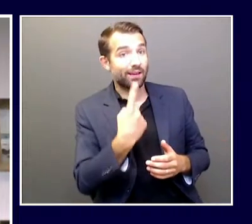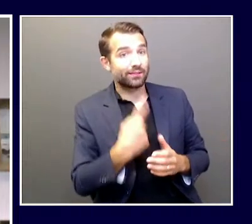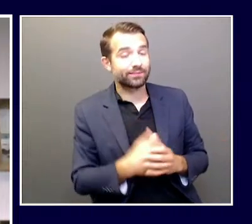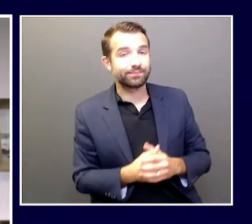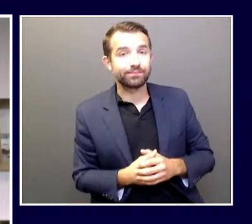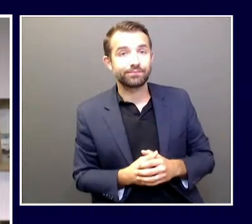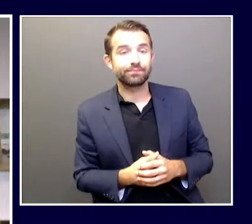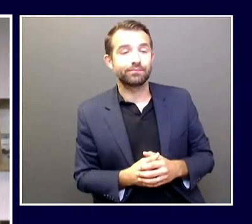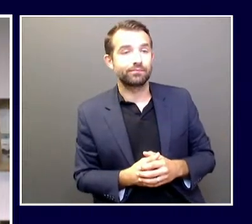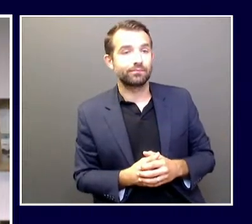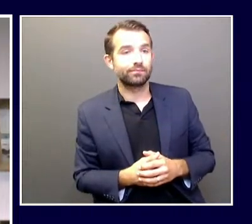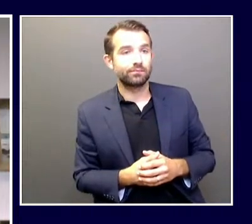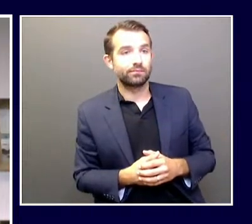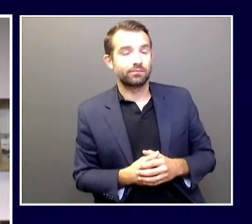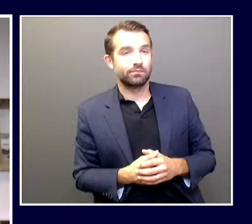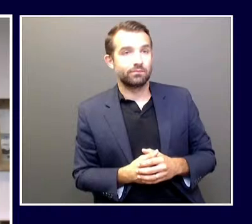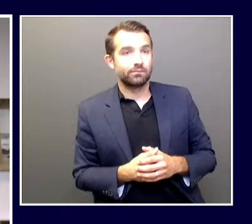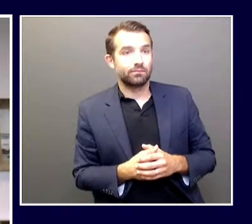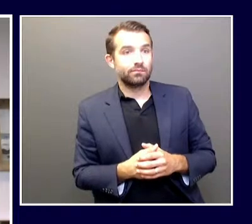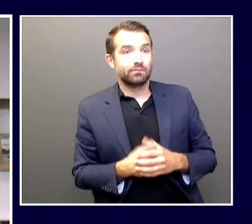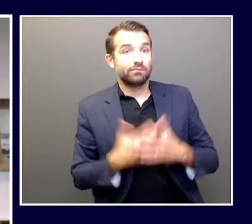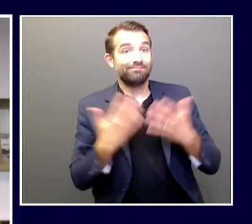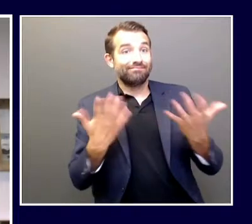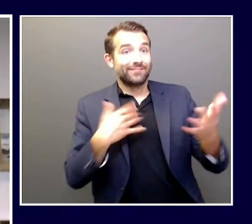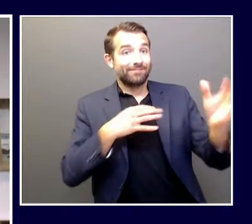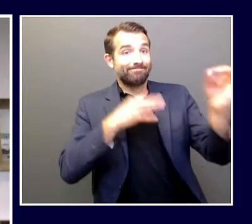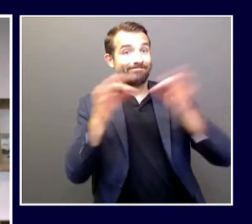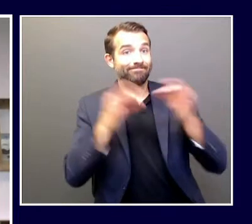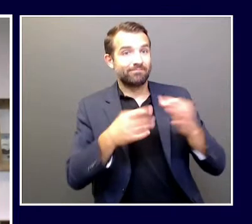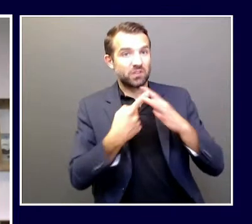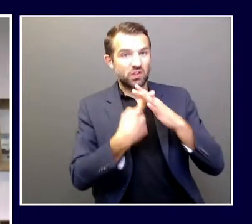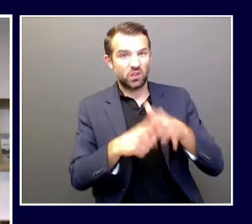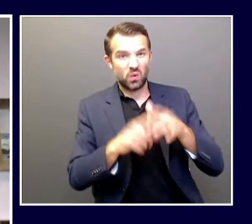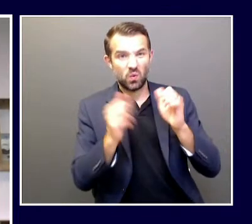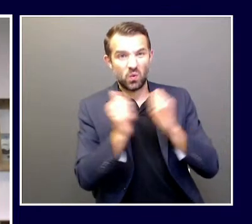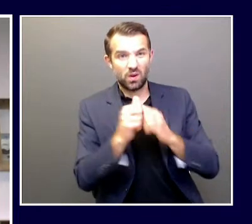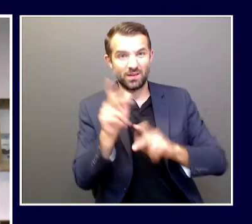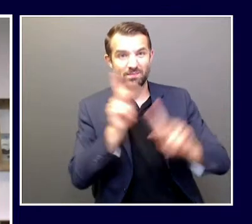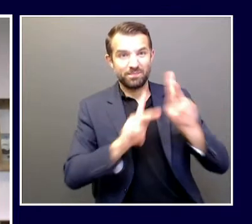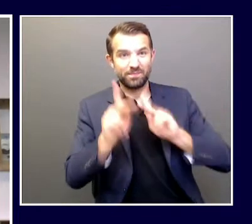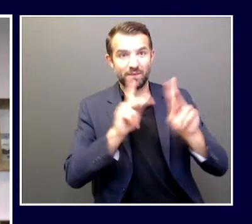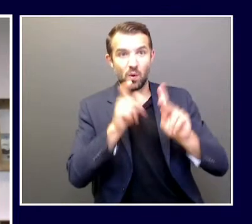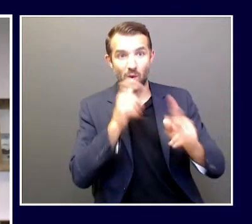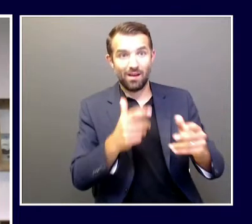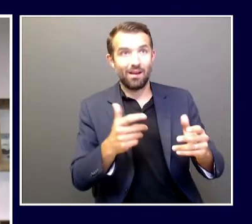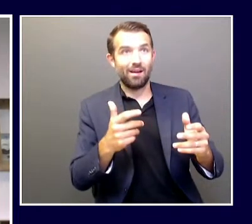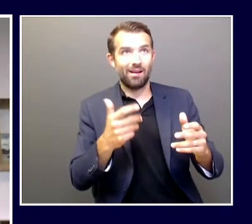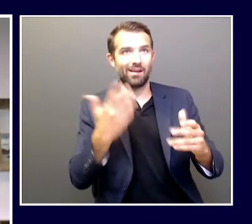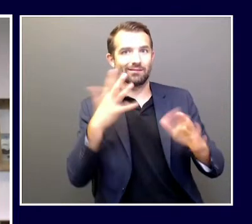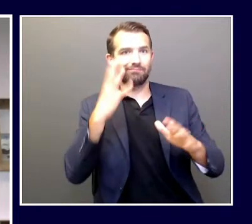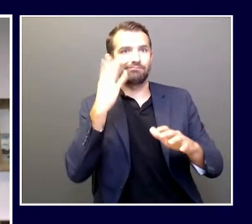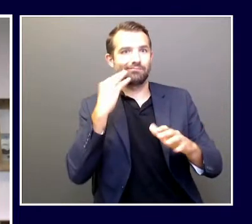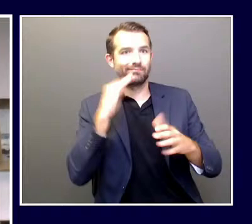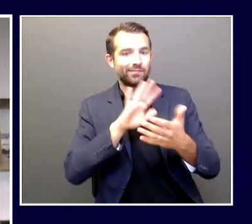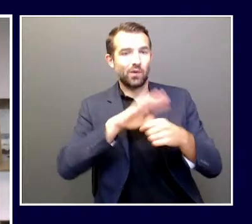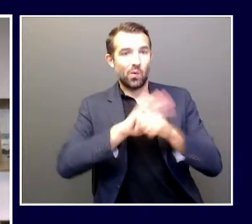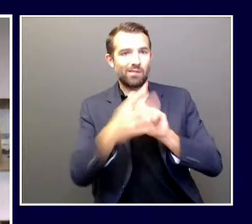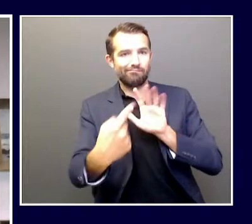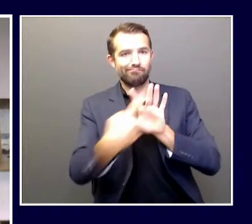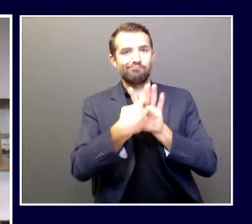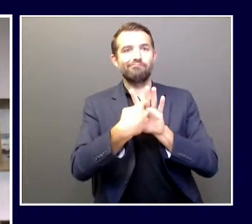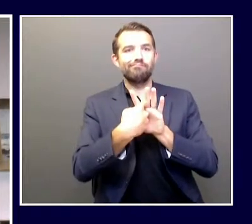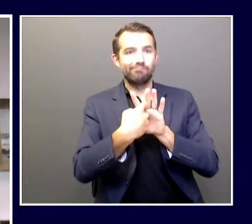is by recognizing that these individuals who have had breakthrough cases and have resulted in them being in the